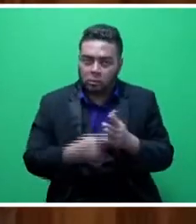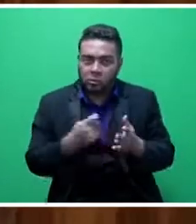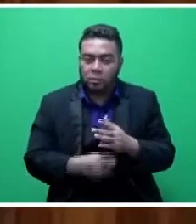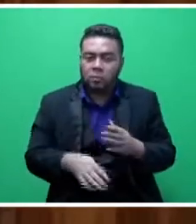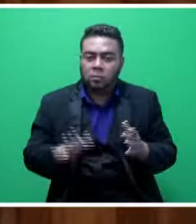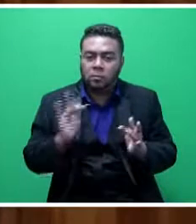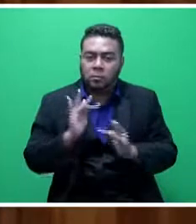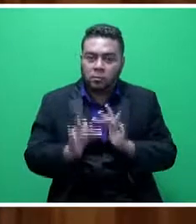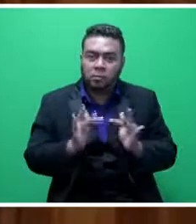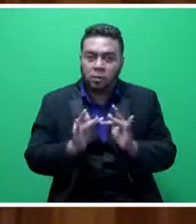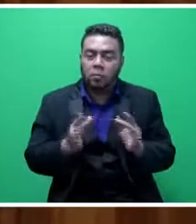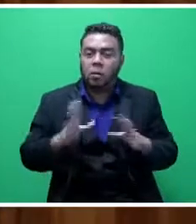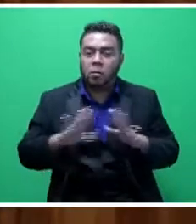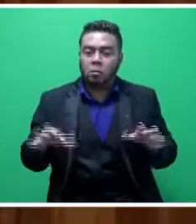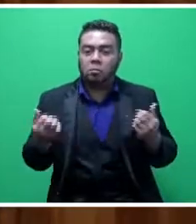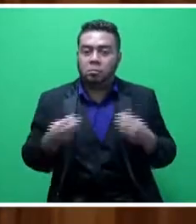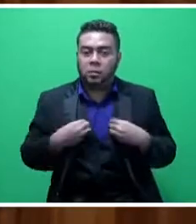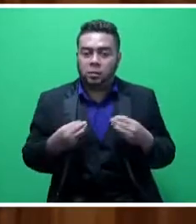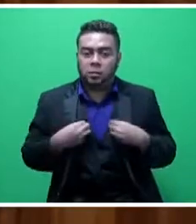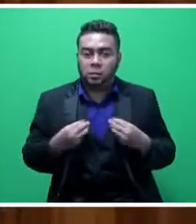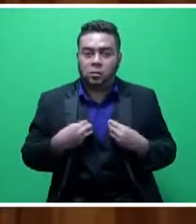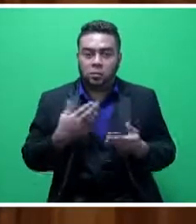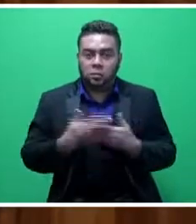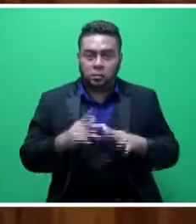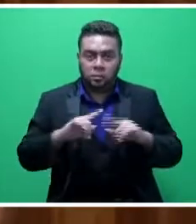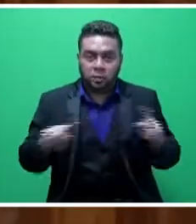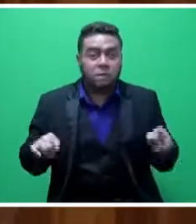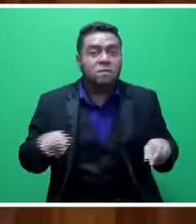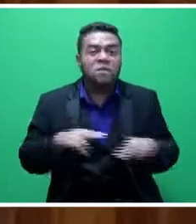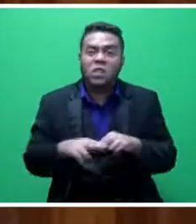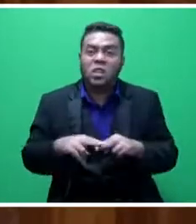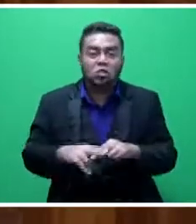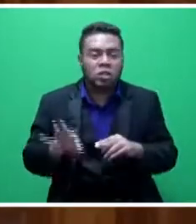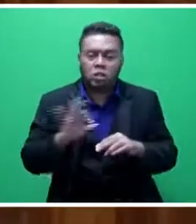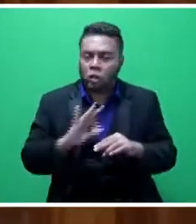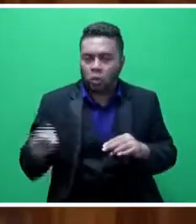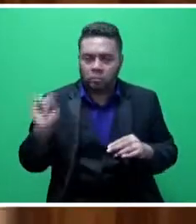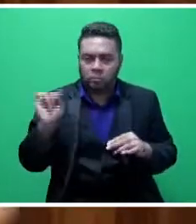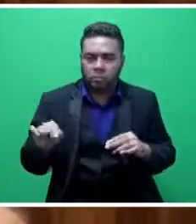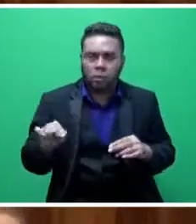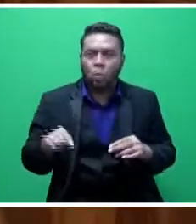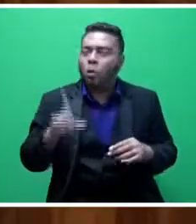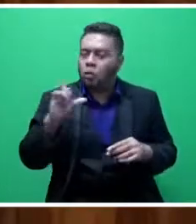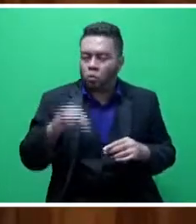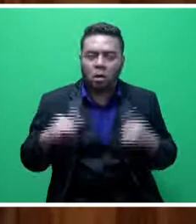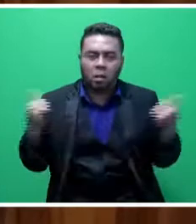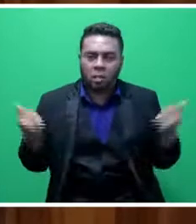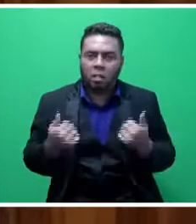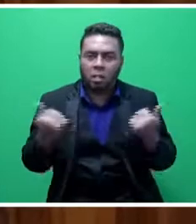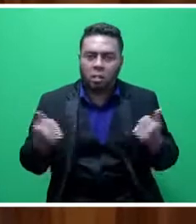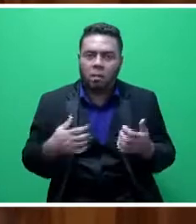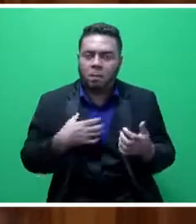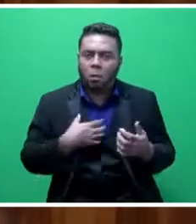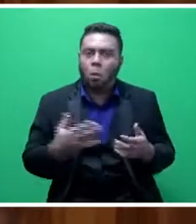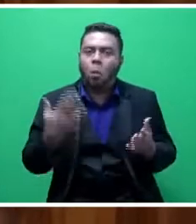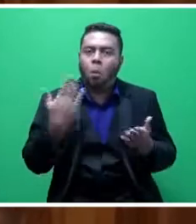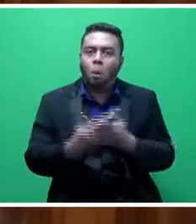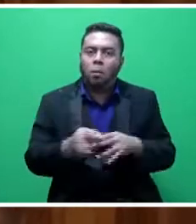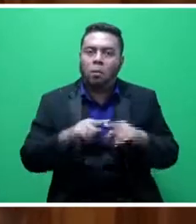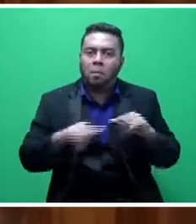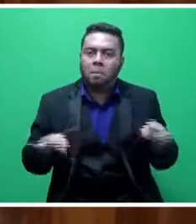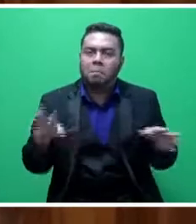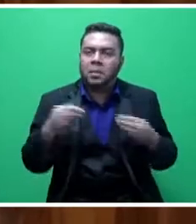business online. So, Fiji is not exempt from that. We are now doing a lot more online businesses